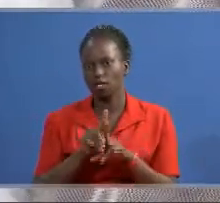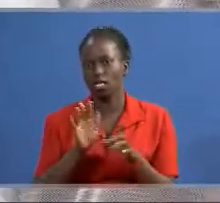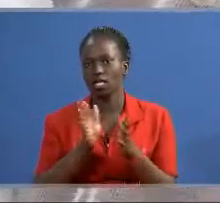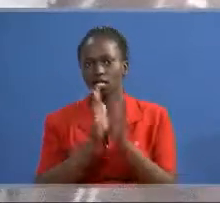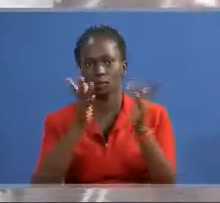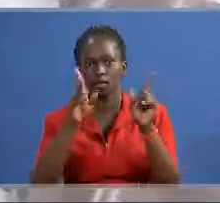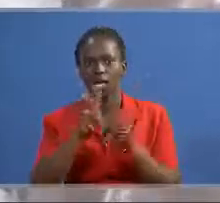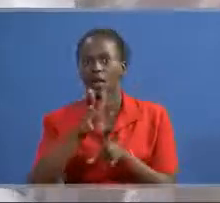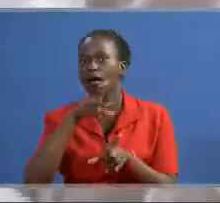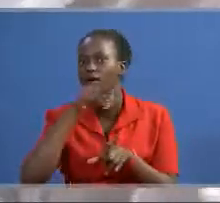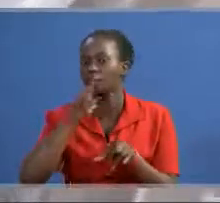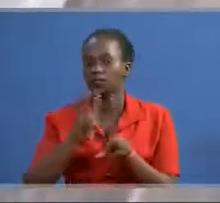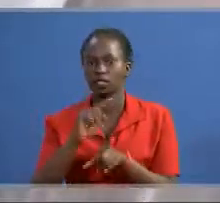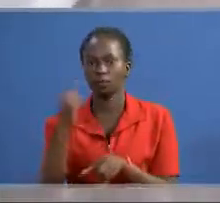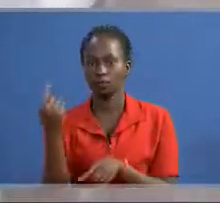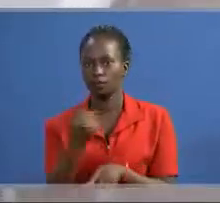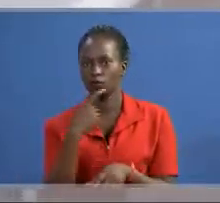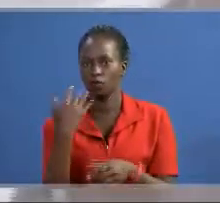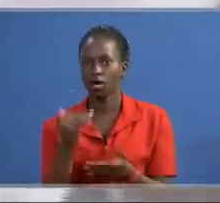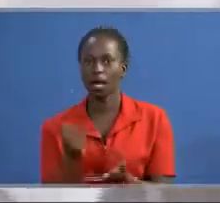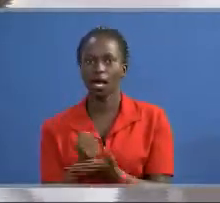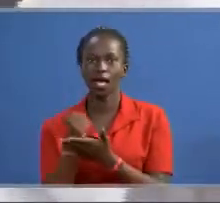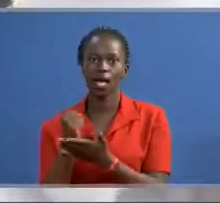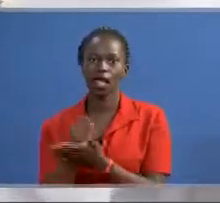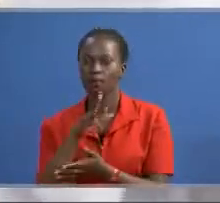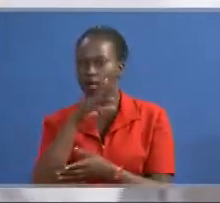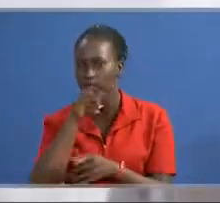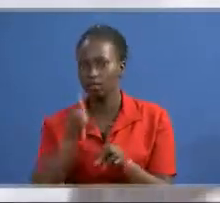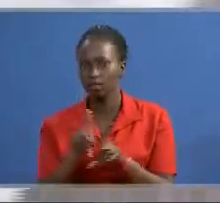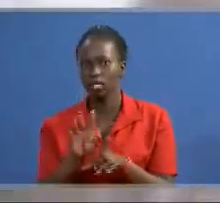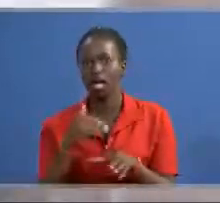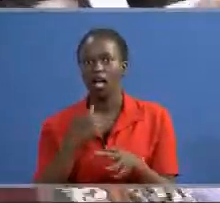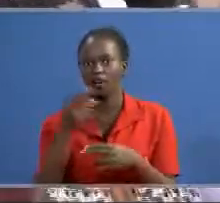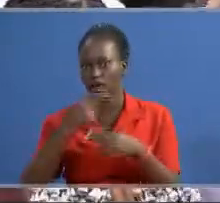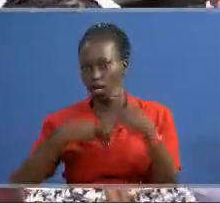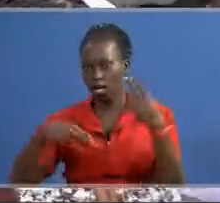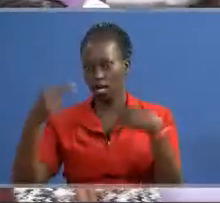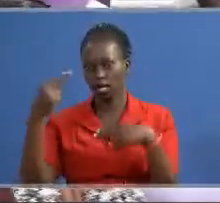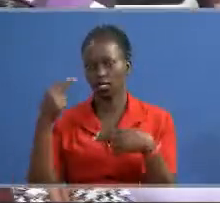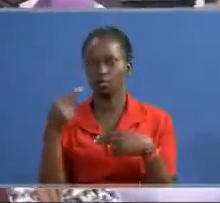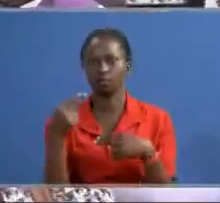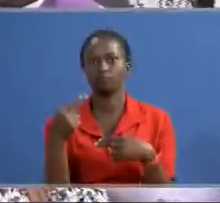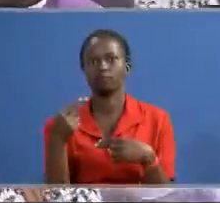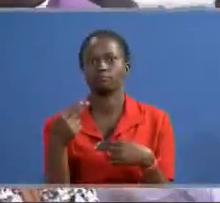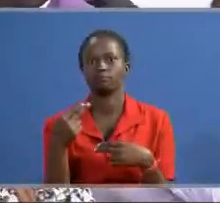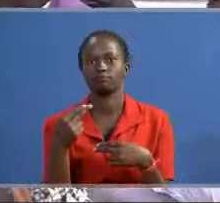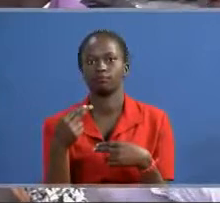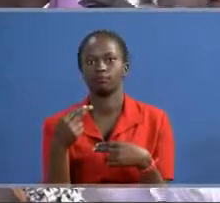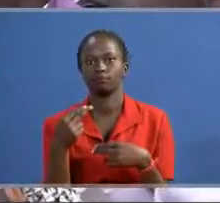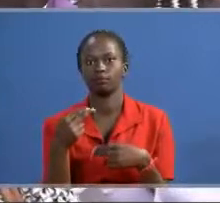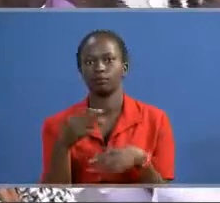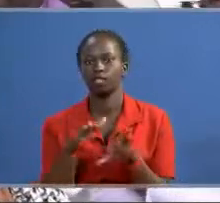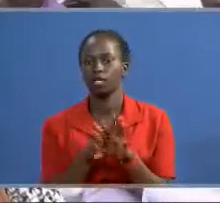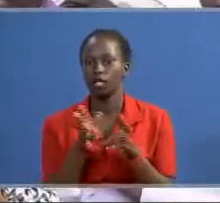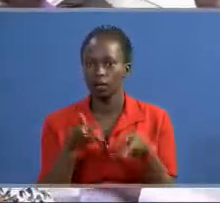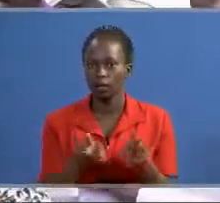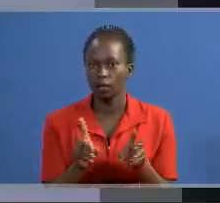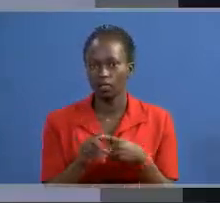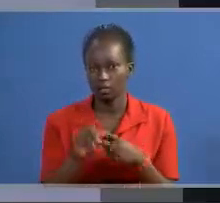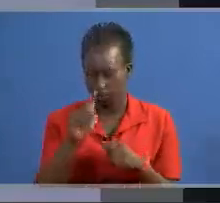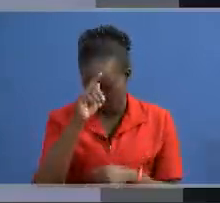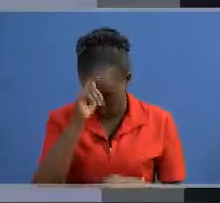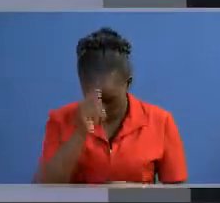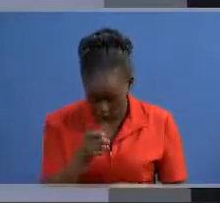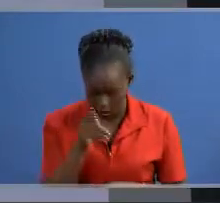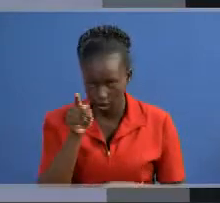celebrated him as an individual who upheld human dignity to the highest caliber. And in a wave to honor the great